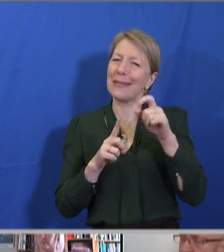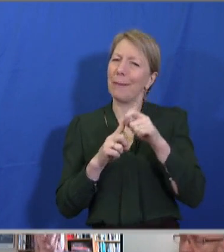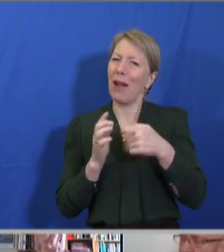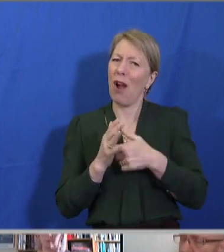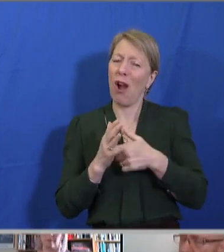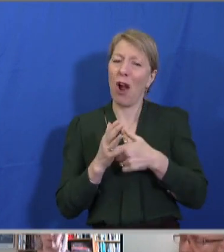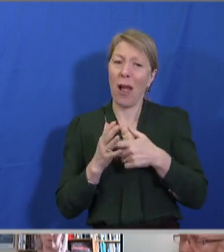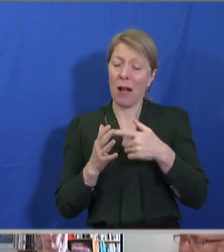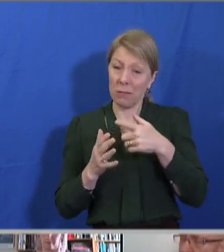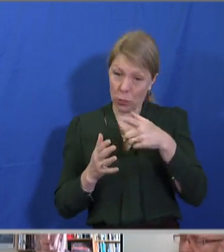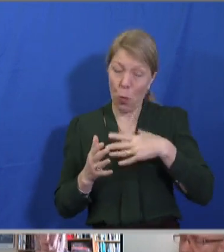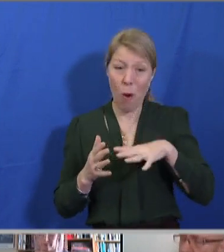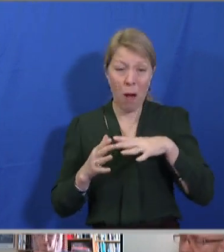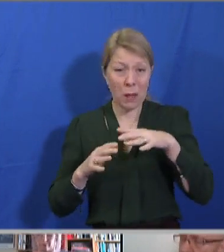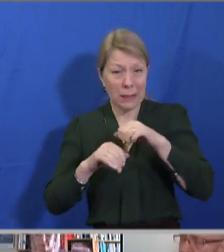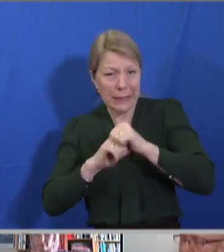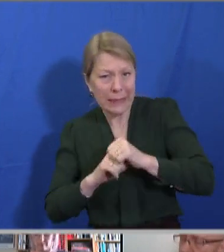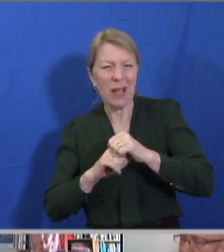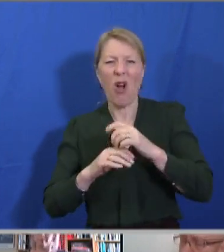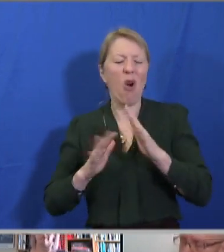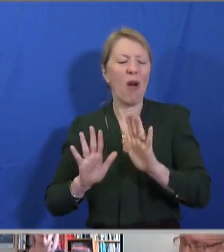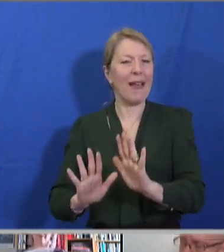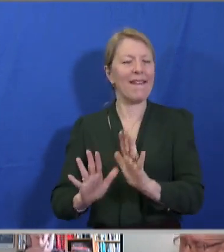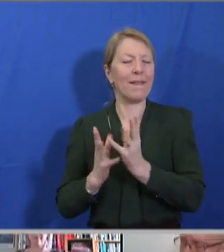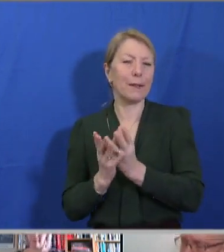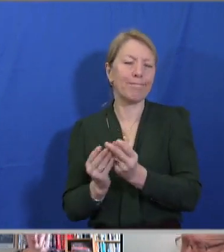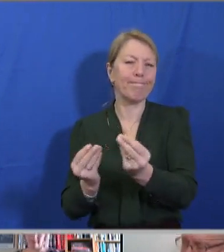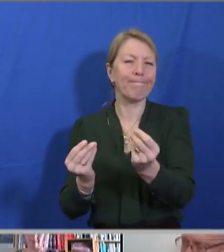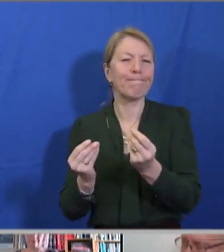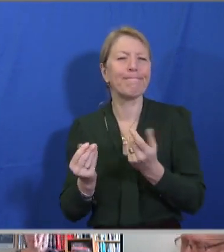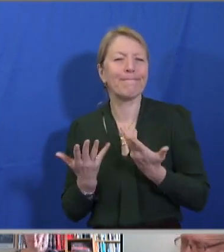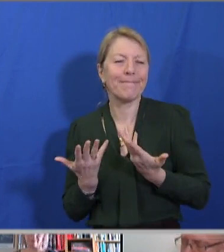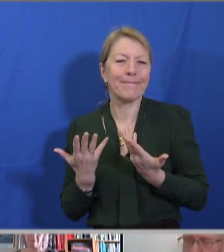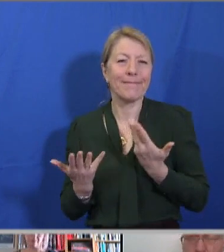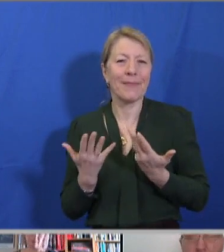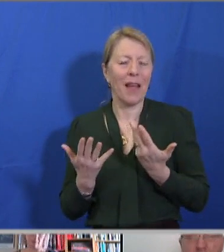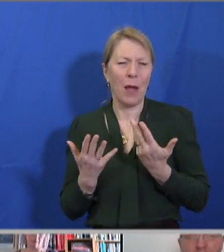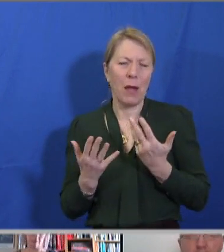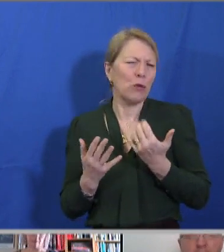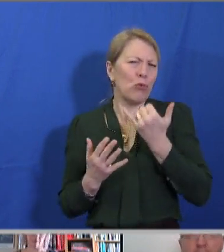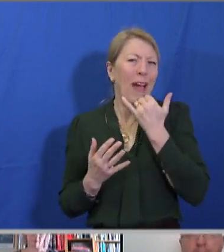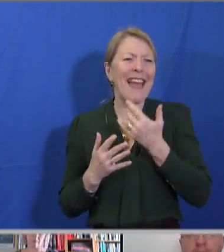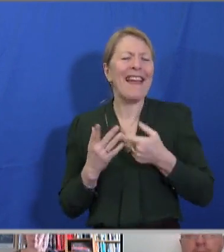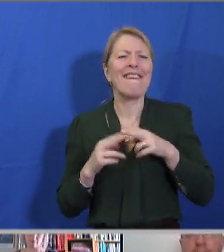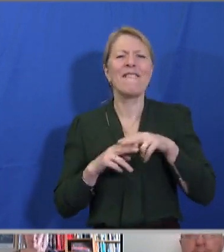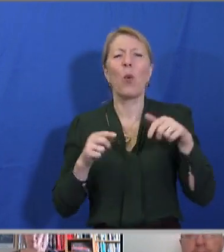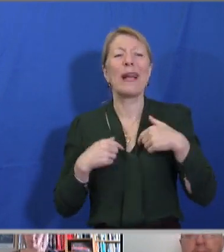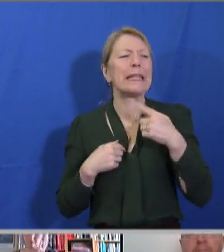It's any blanket approach to that would be unethical, and